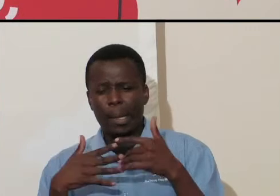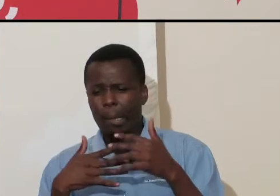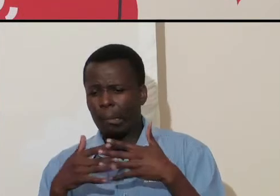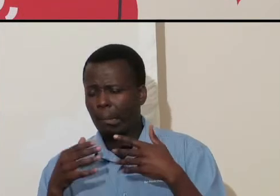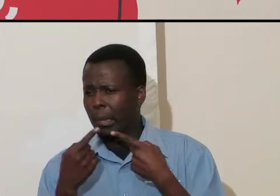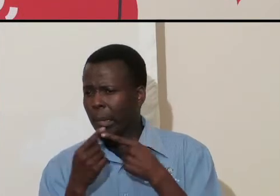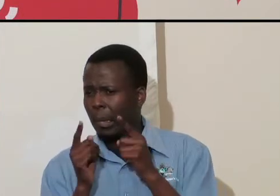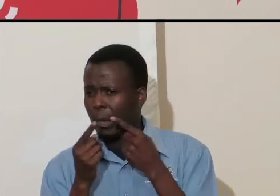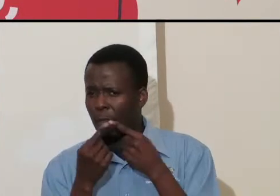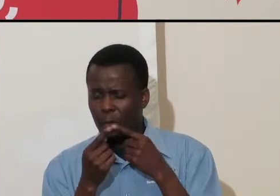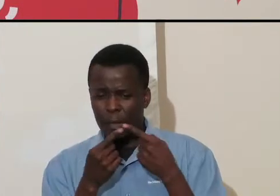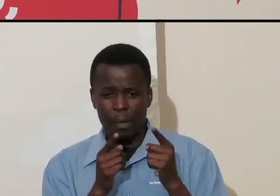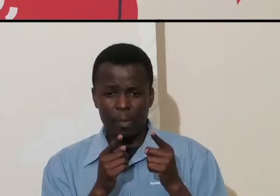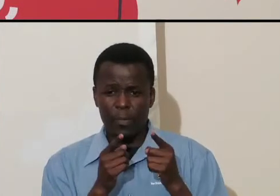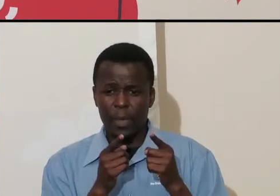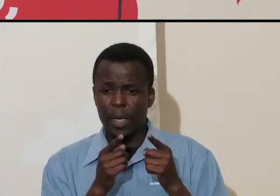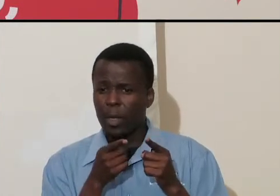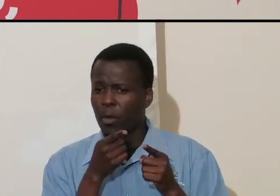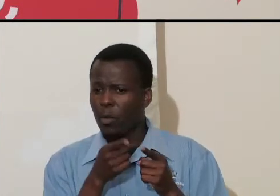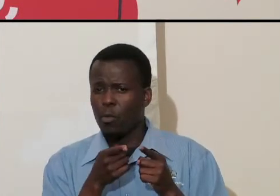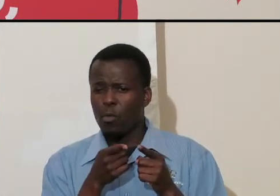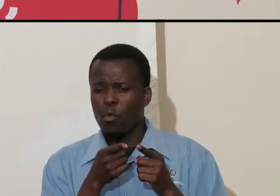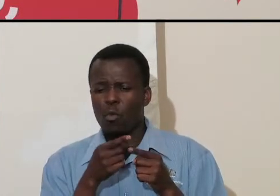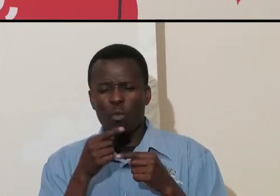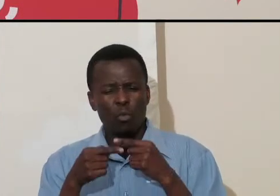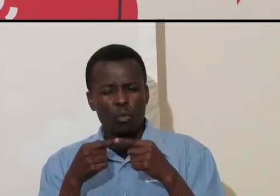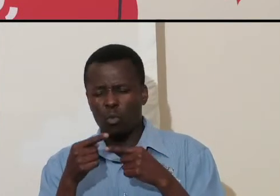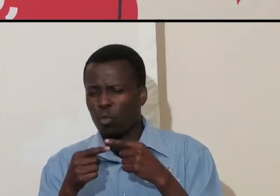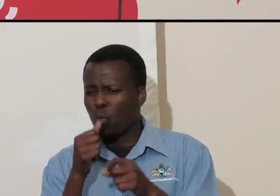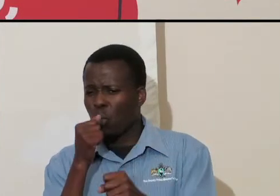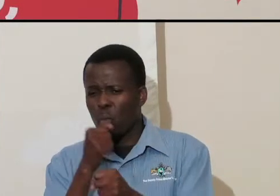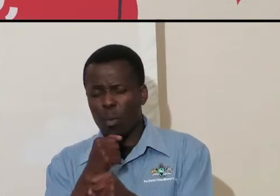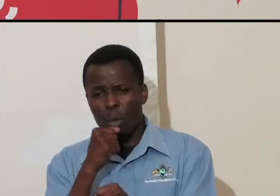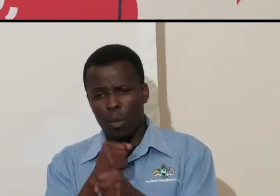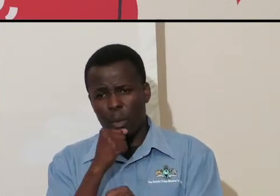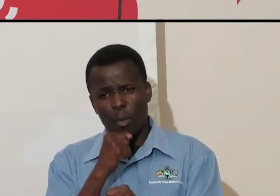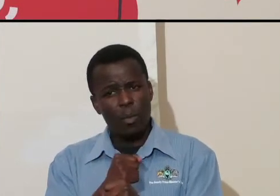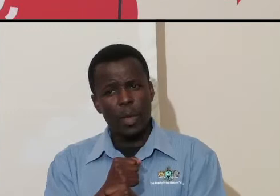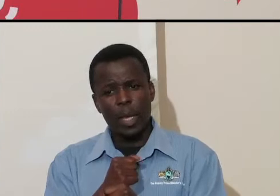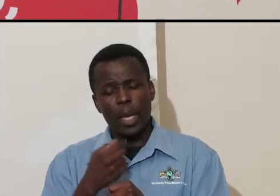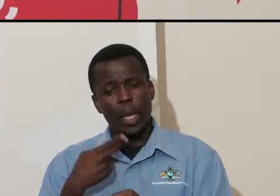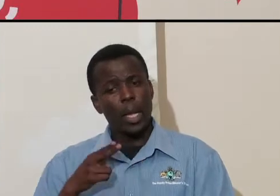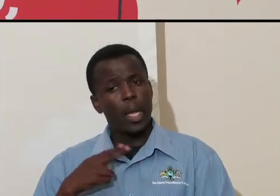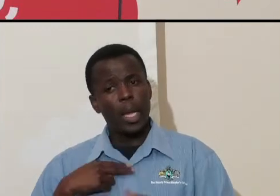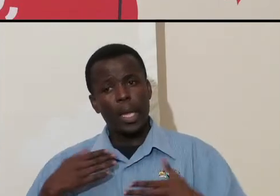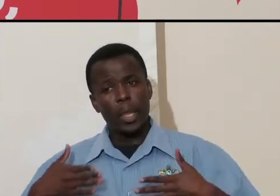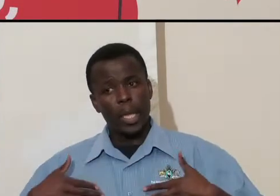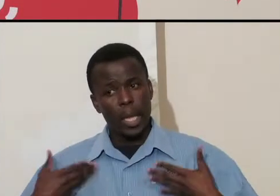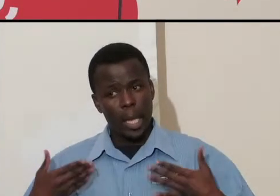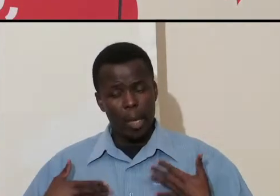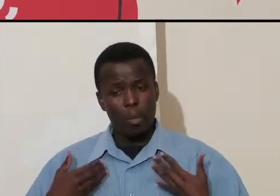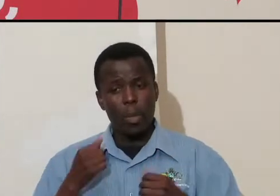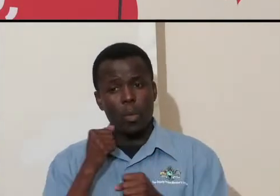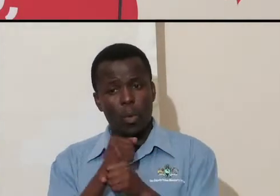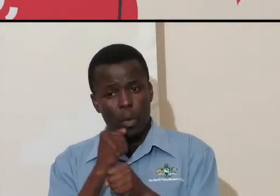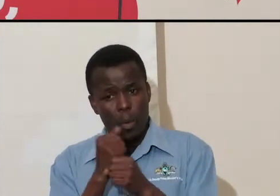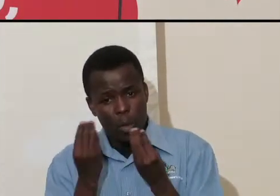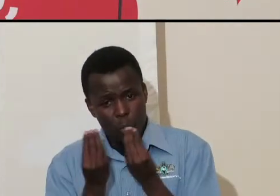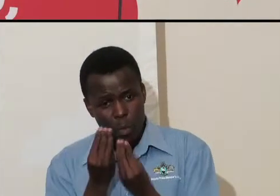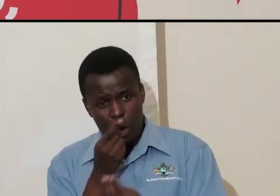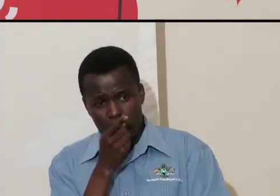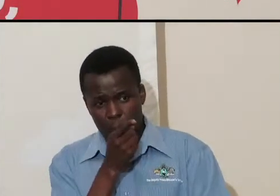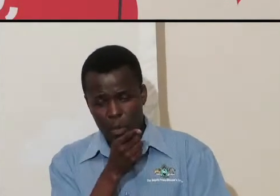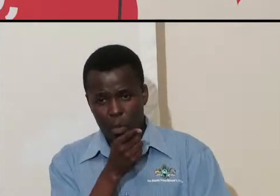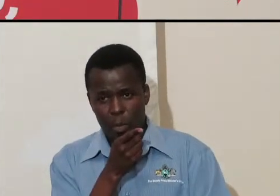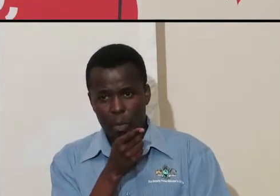are mandated to do. We are happy to work with you, all of us here in this house, even